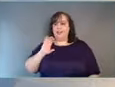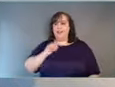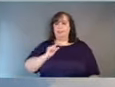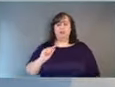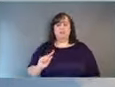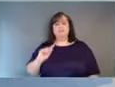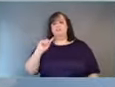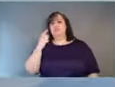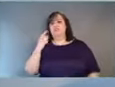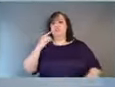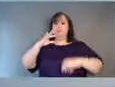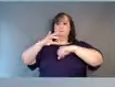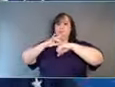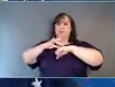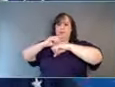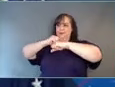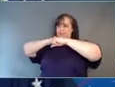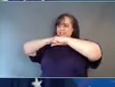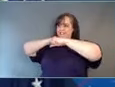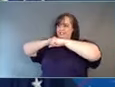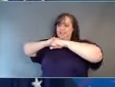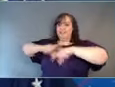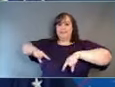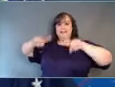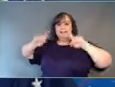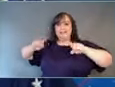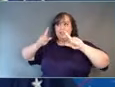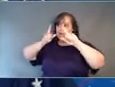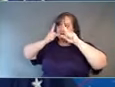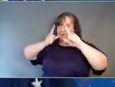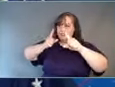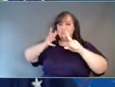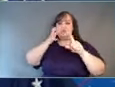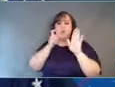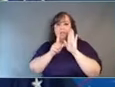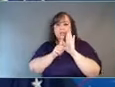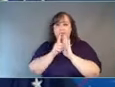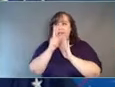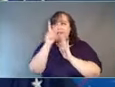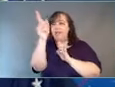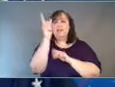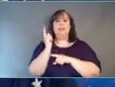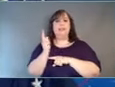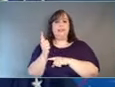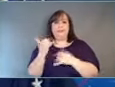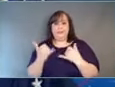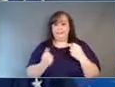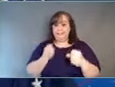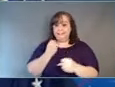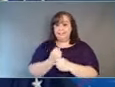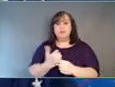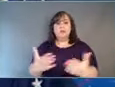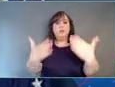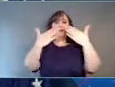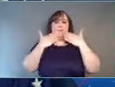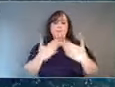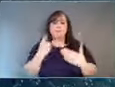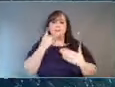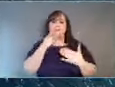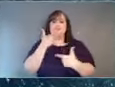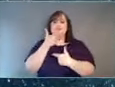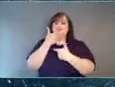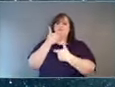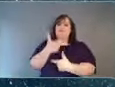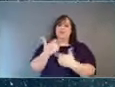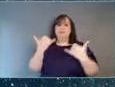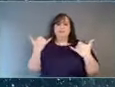going to go later this year. Thank you for watching today's episode of NASA Science Live.